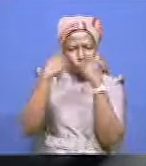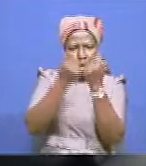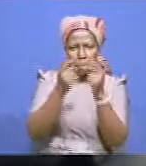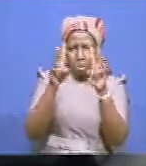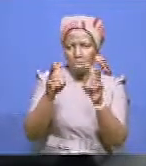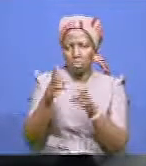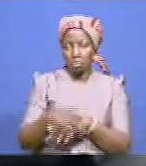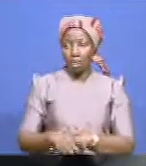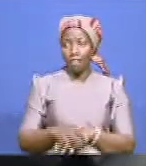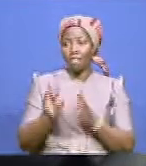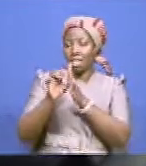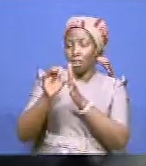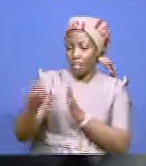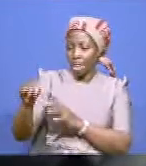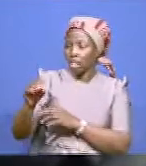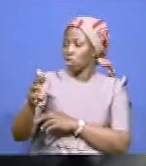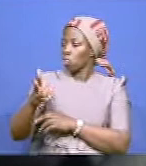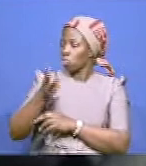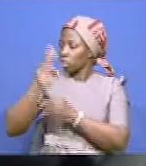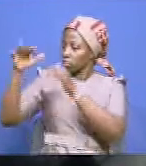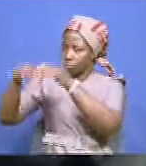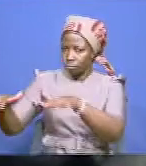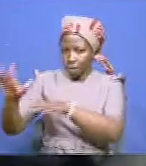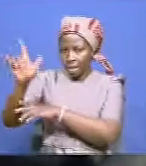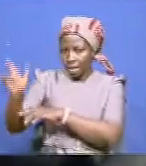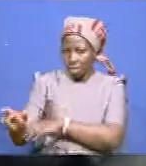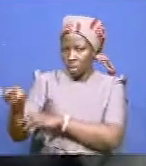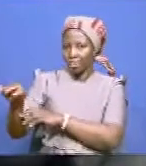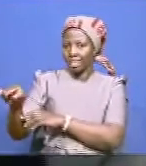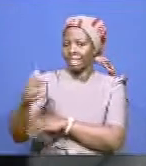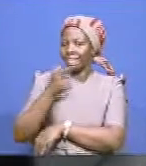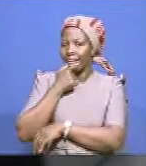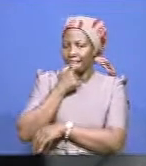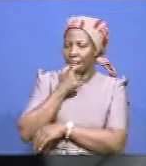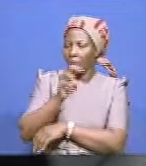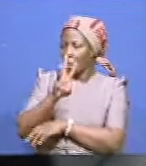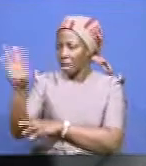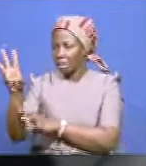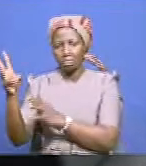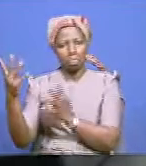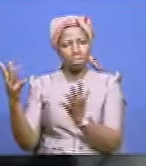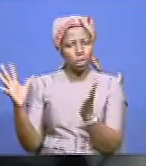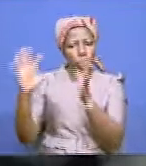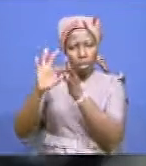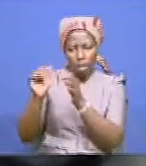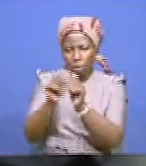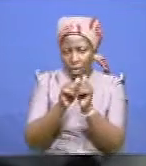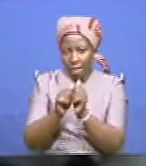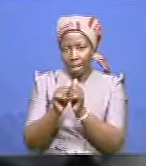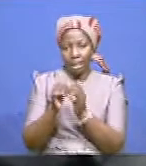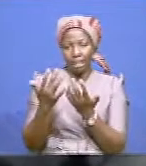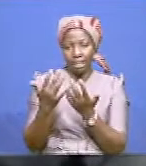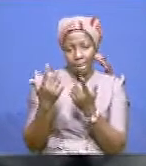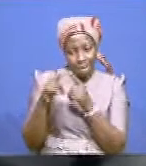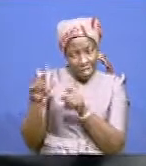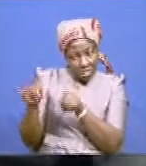you find that in the Lake region you have aspects of Rift Valley, mm-hmm, Western and Nyanza coming together, mm-hmm, notwithstanding the fact that they don't